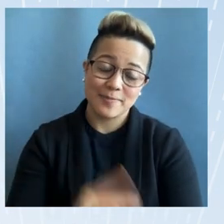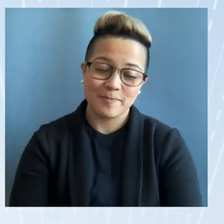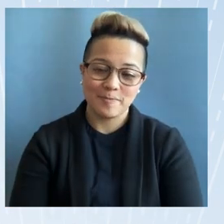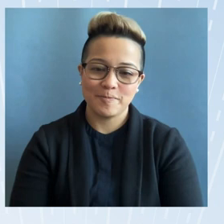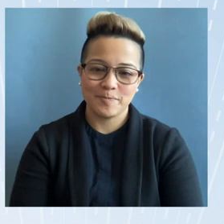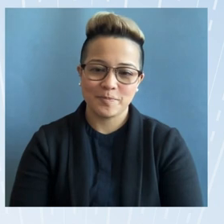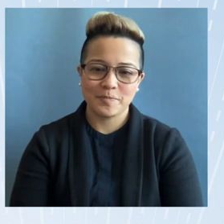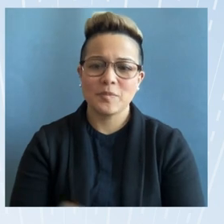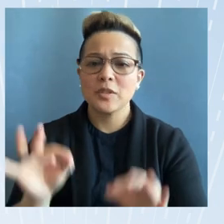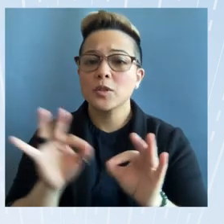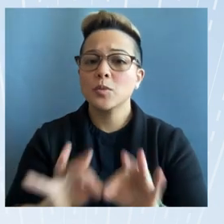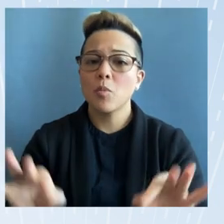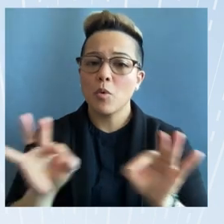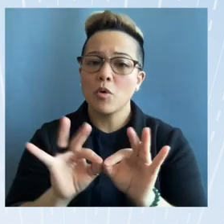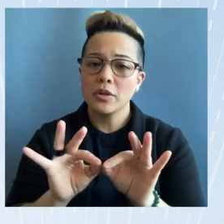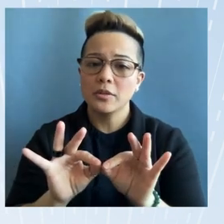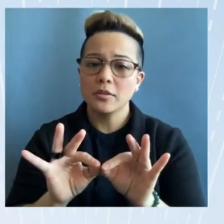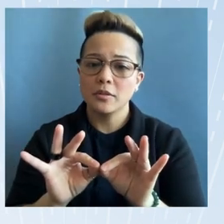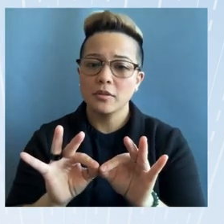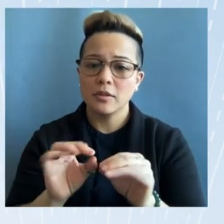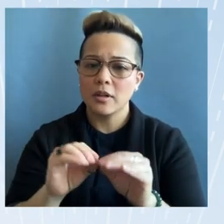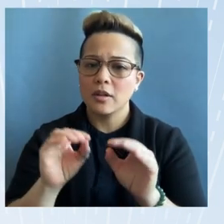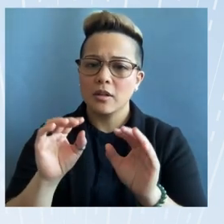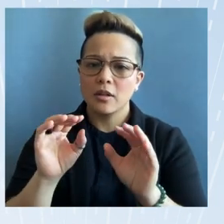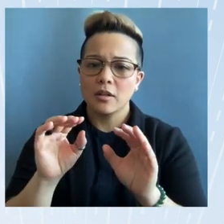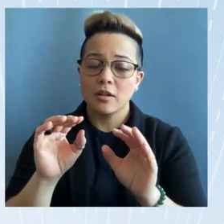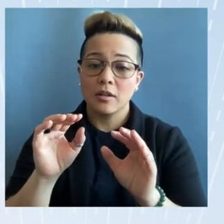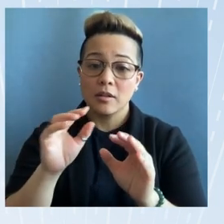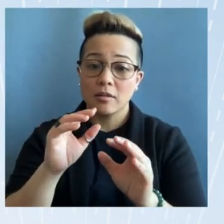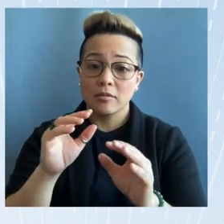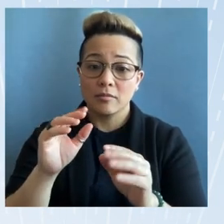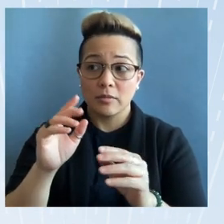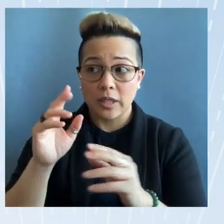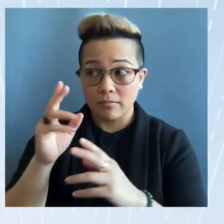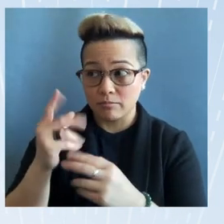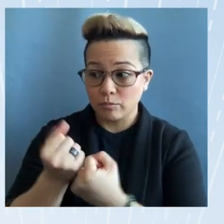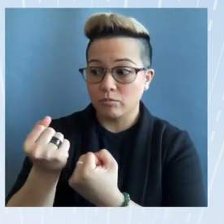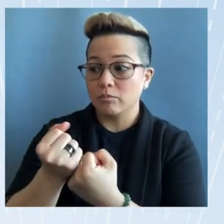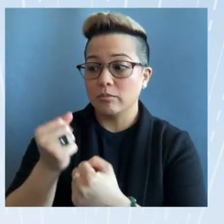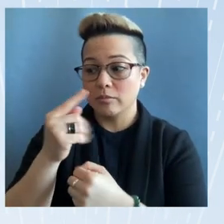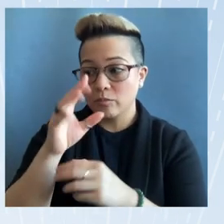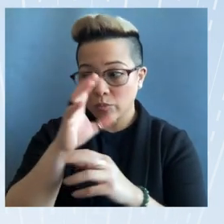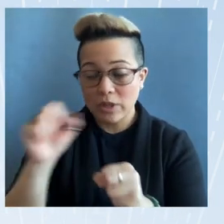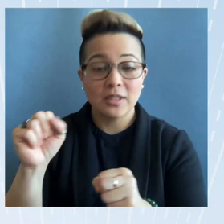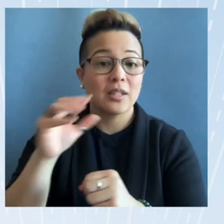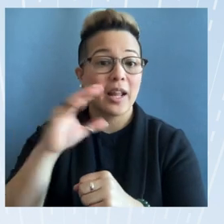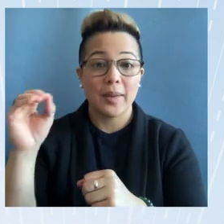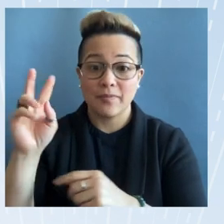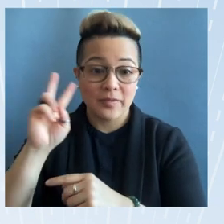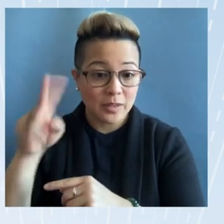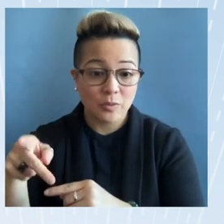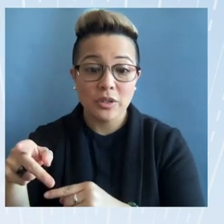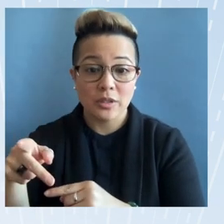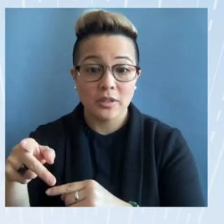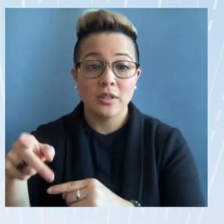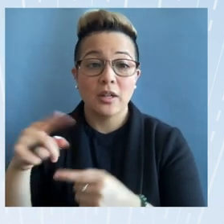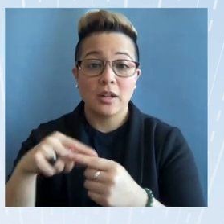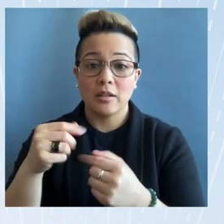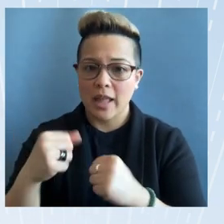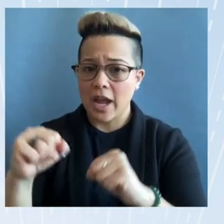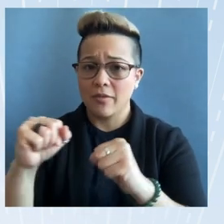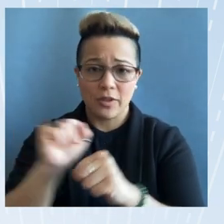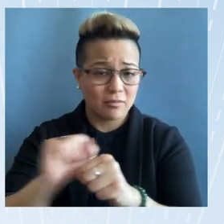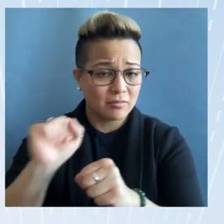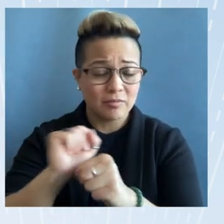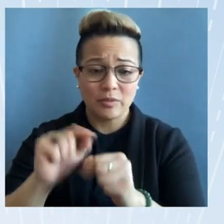it's important and a gratefulness to the president and the vice president for having made the effort to go out there to go